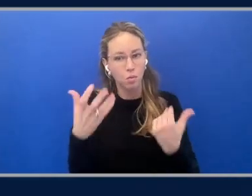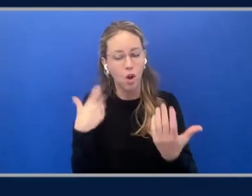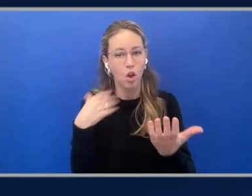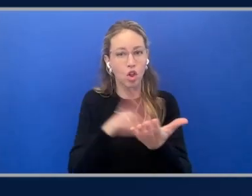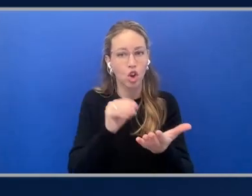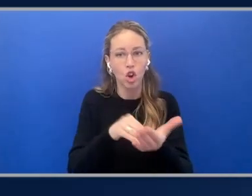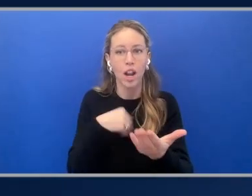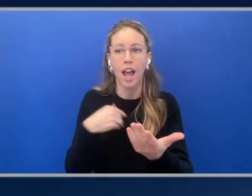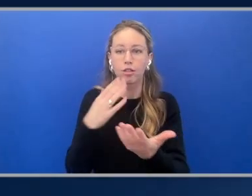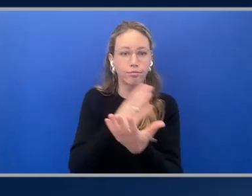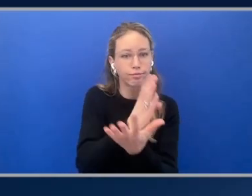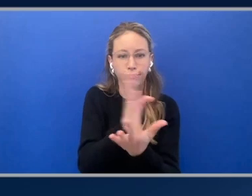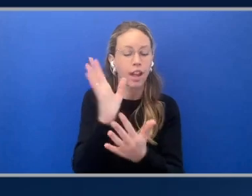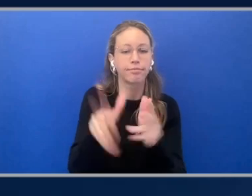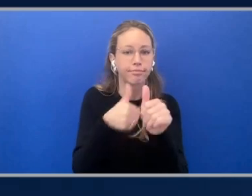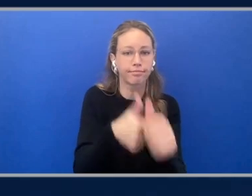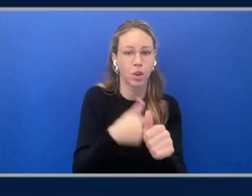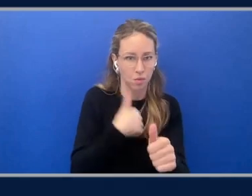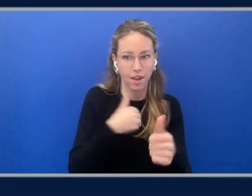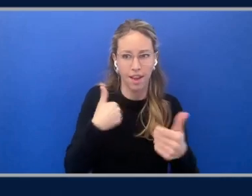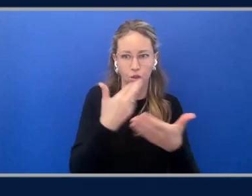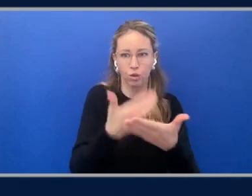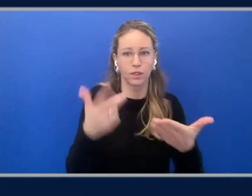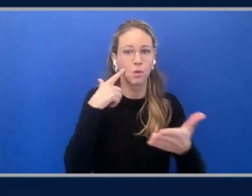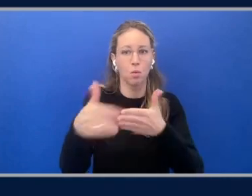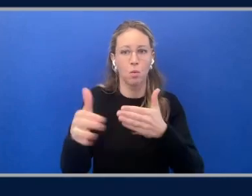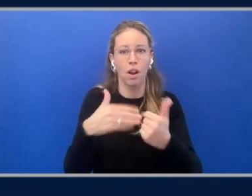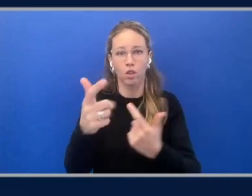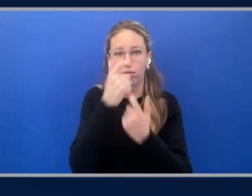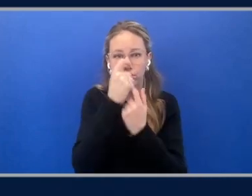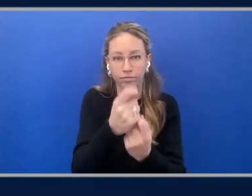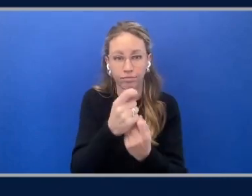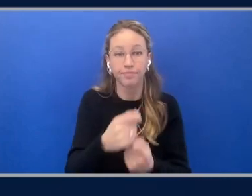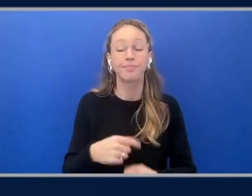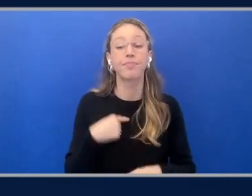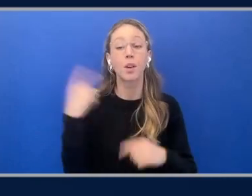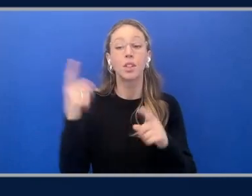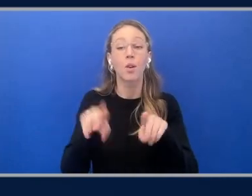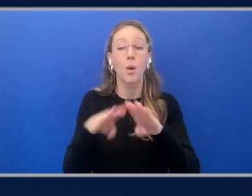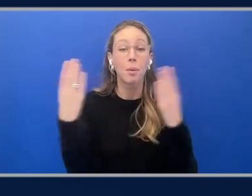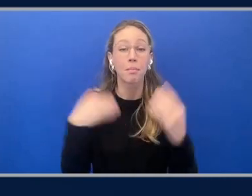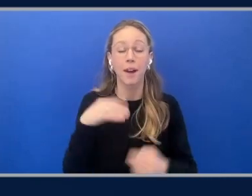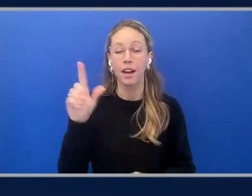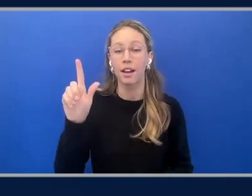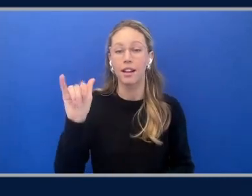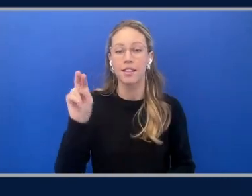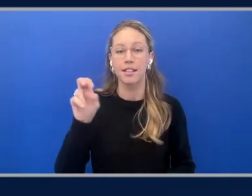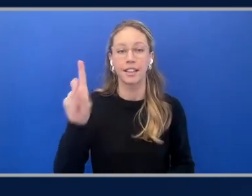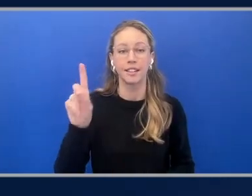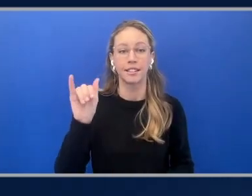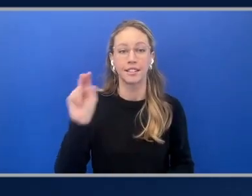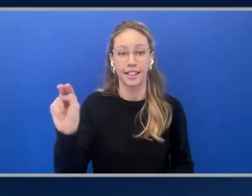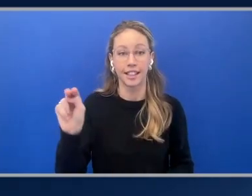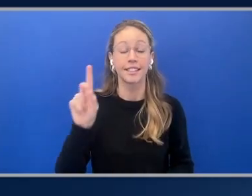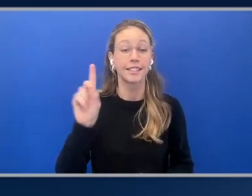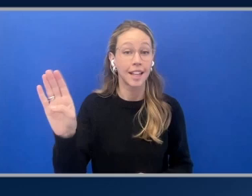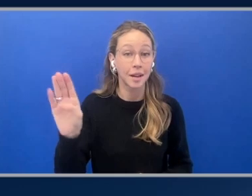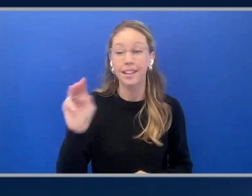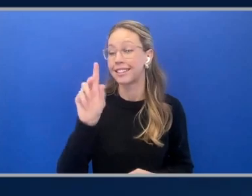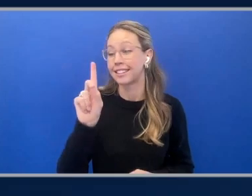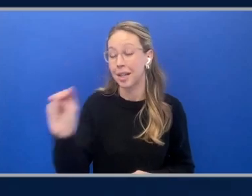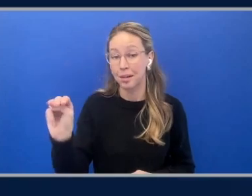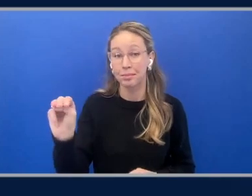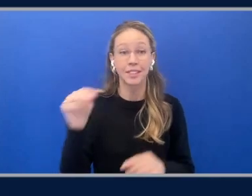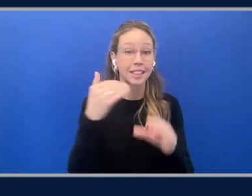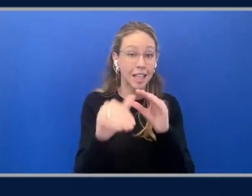have resources for that. And I always open up my my LinkedIn DMs or my email. Say, hey, I want to learn more. Hey, you heard